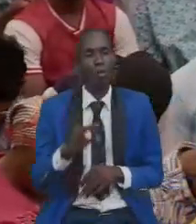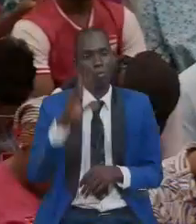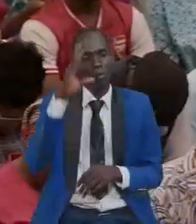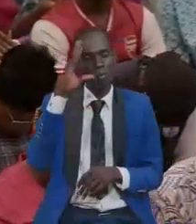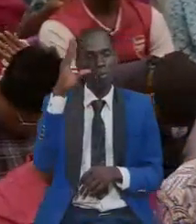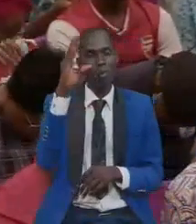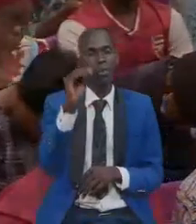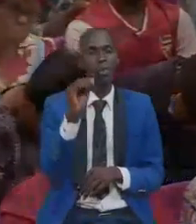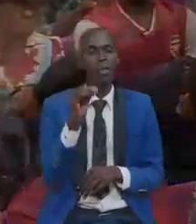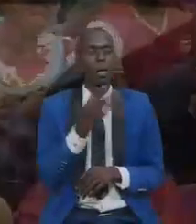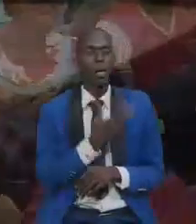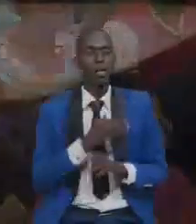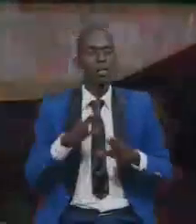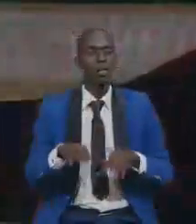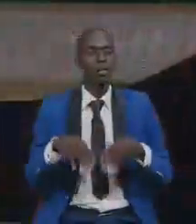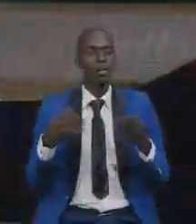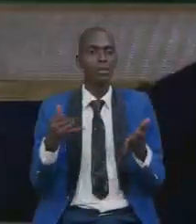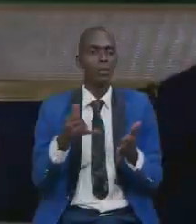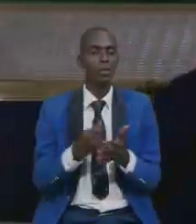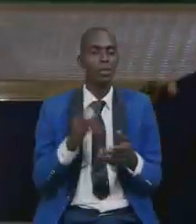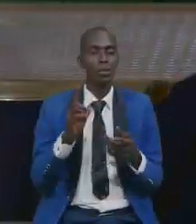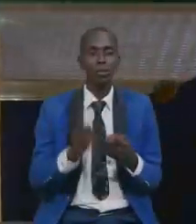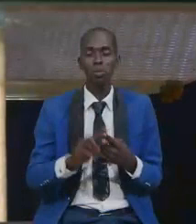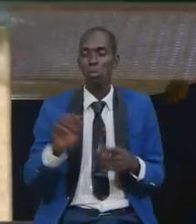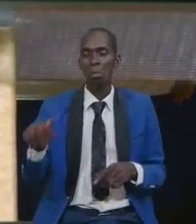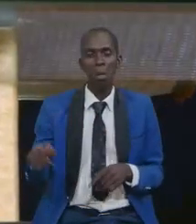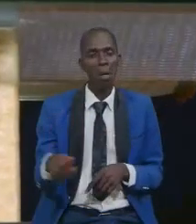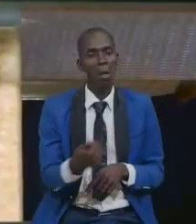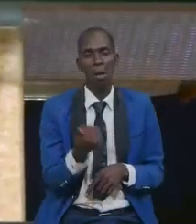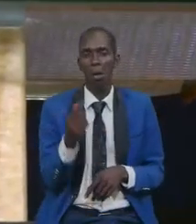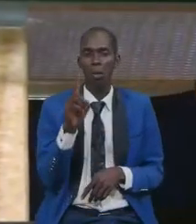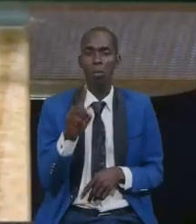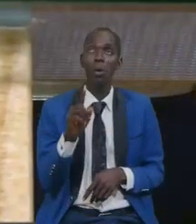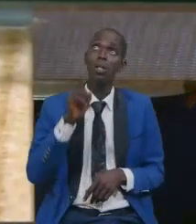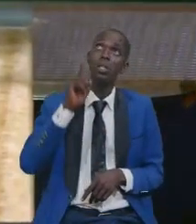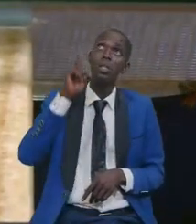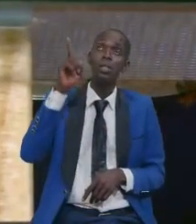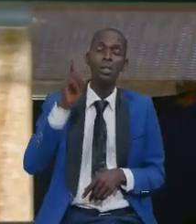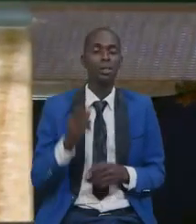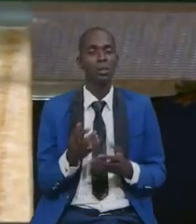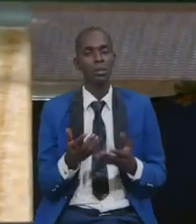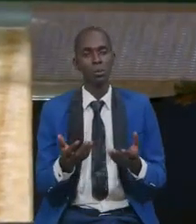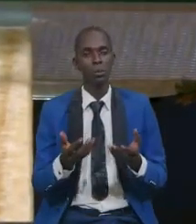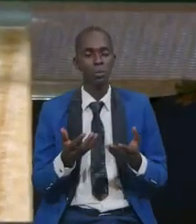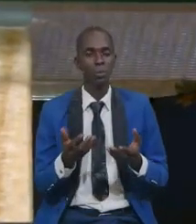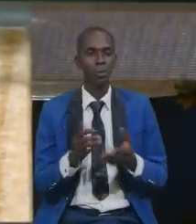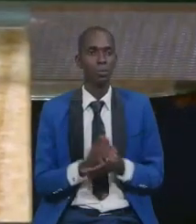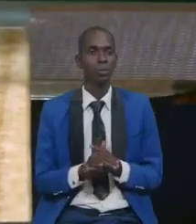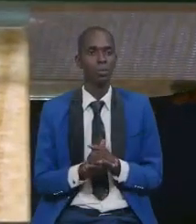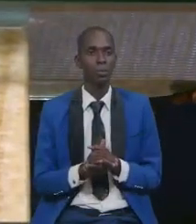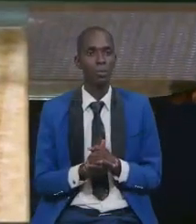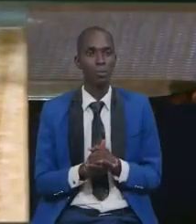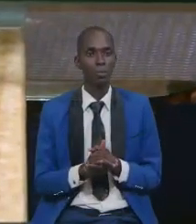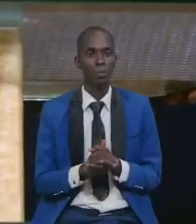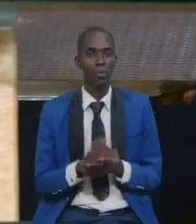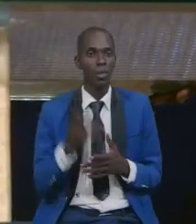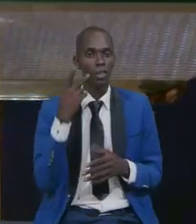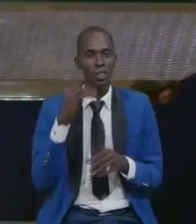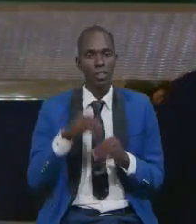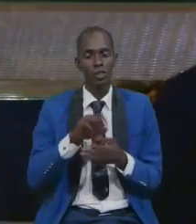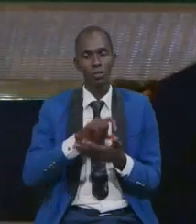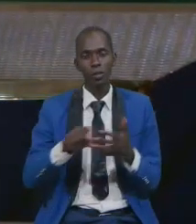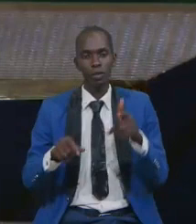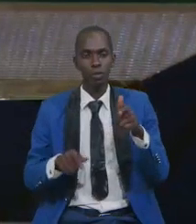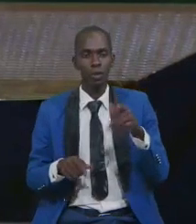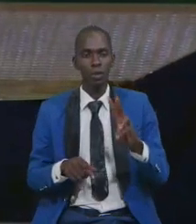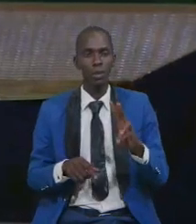of men, and giveth it to whosoever he will. Verse